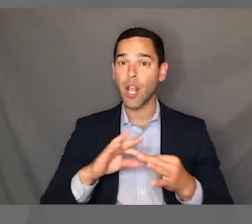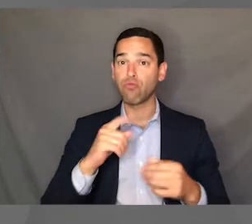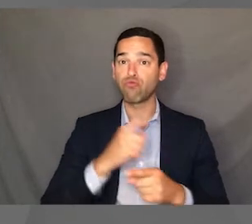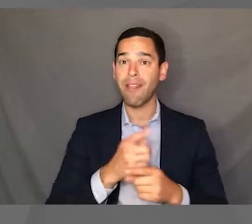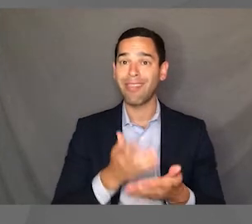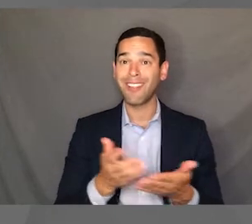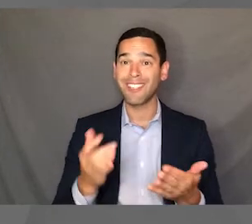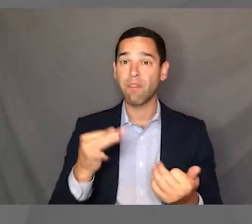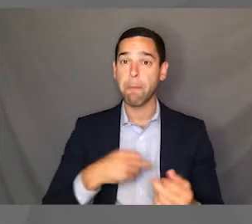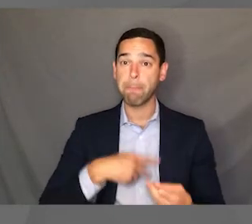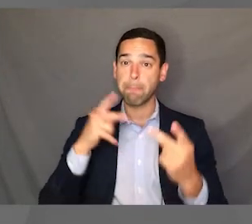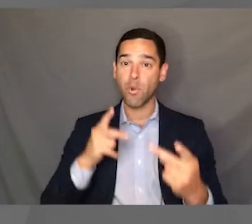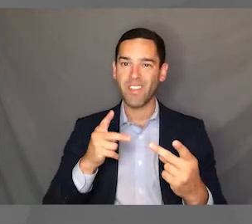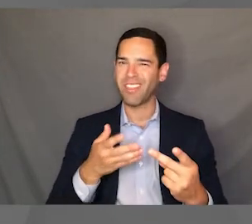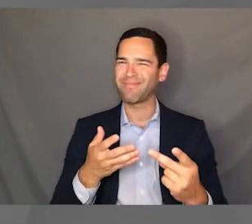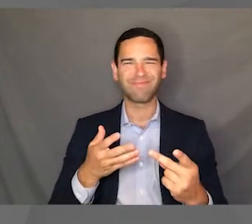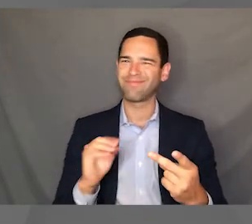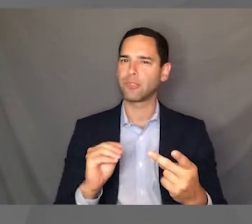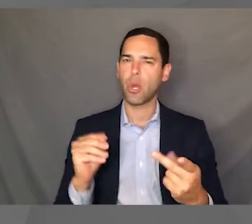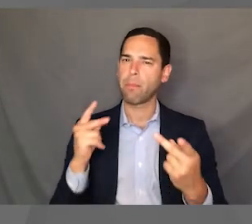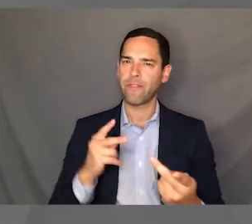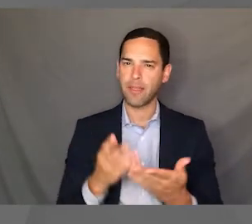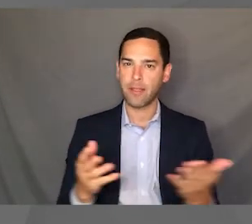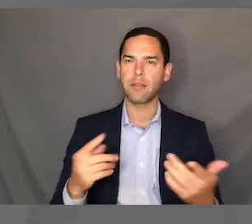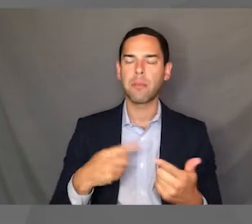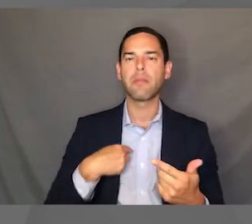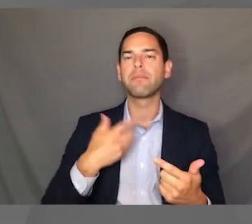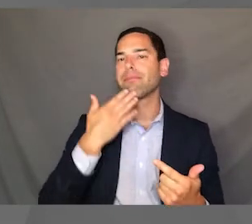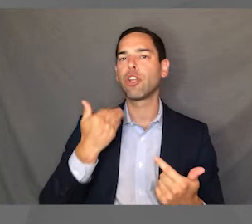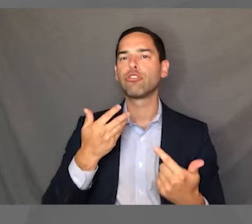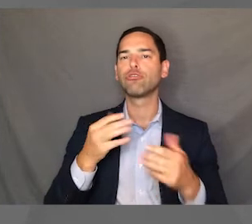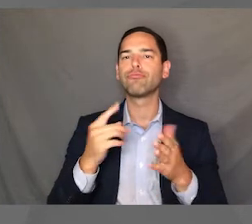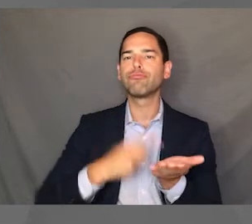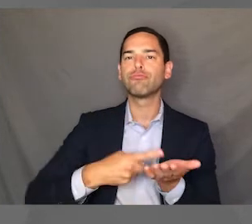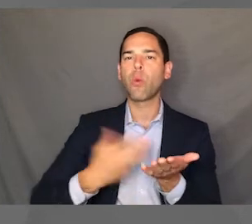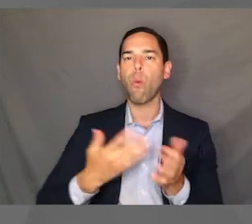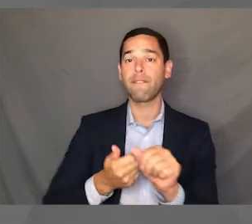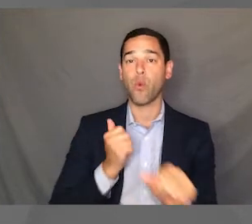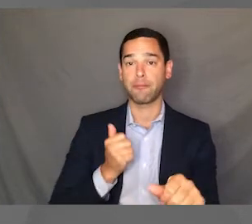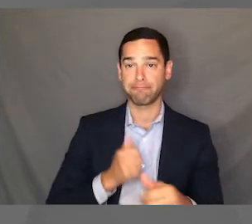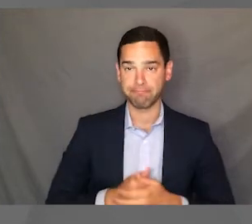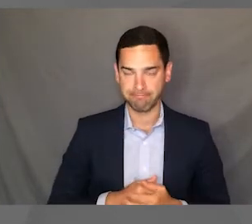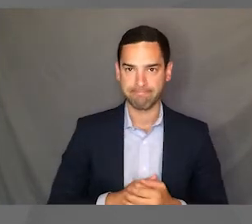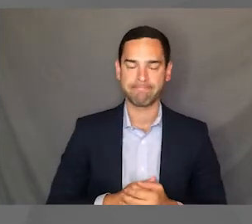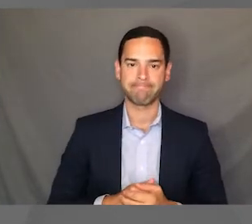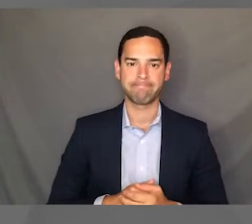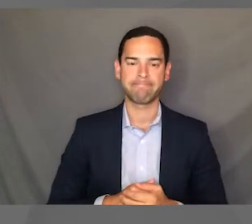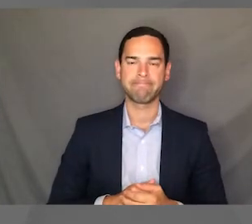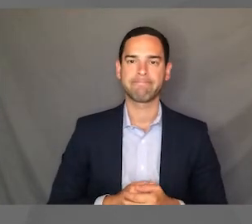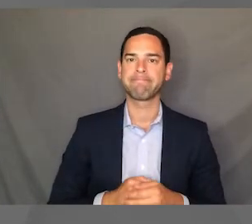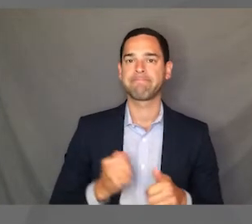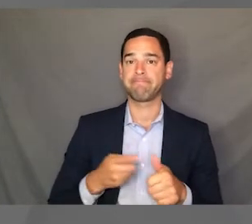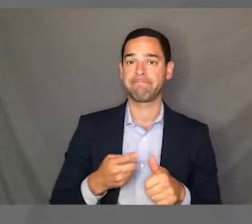isn't, we really want to talk about things we really want to avoid. And one of the first things we want to take into account of avoiding is using